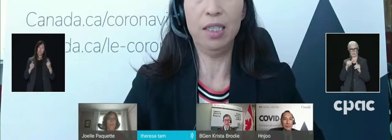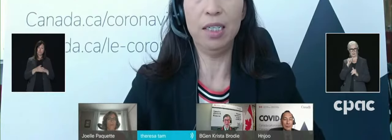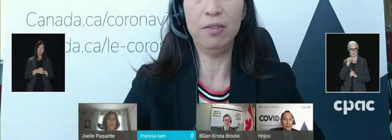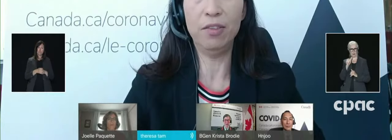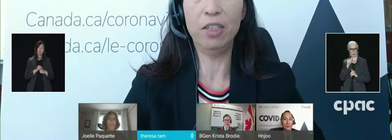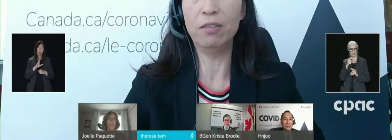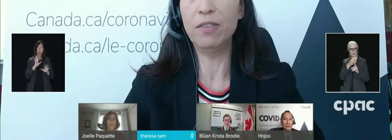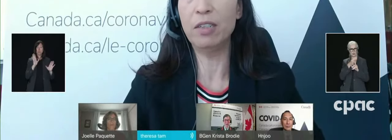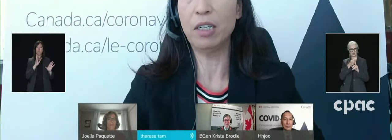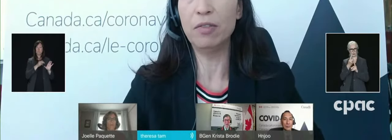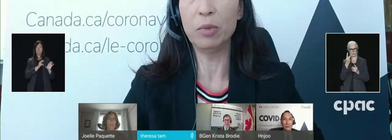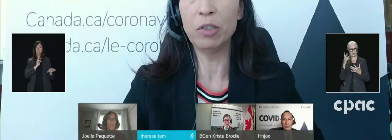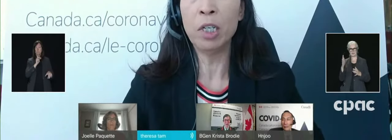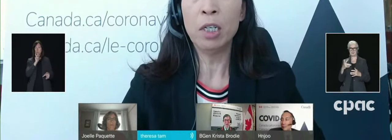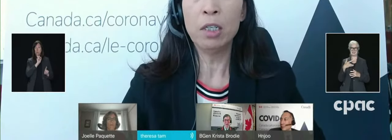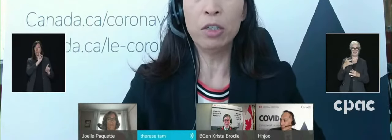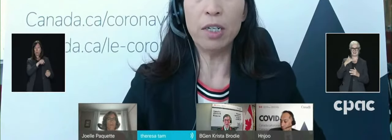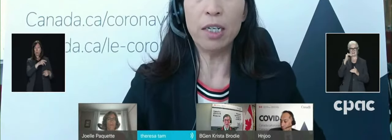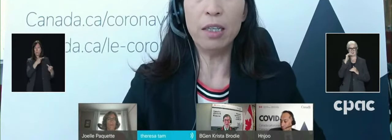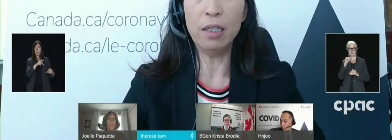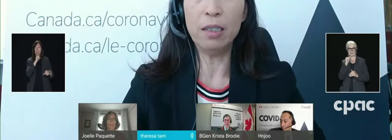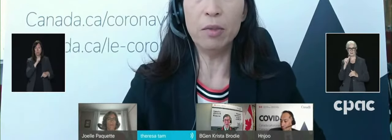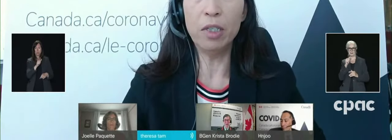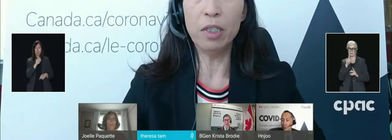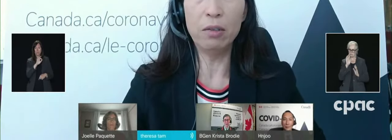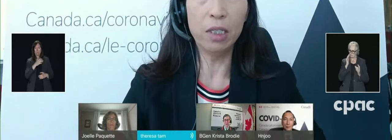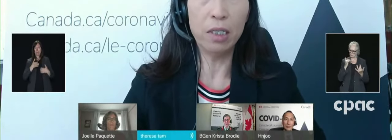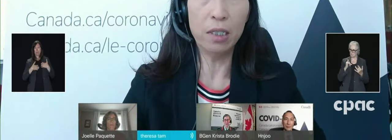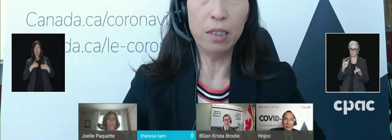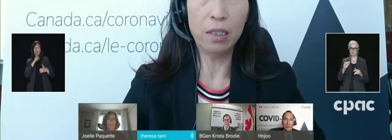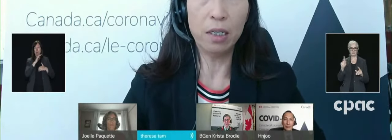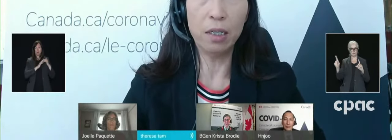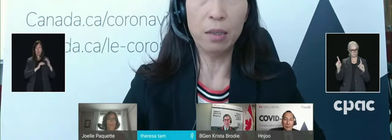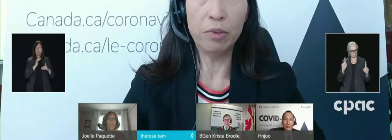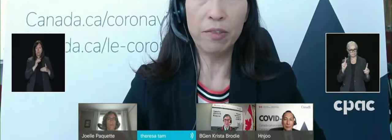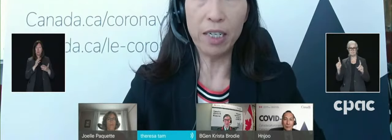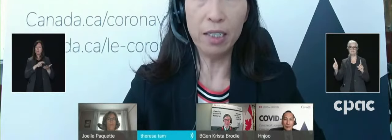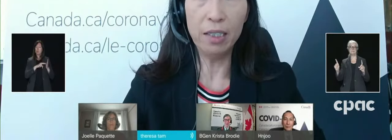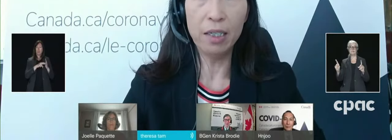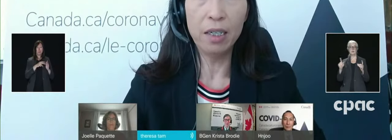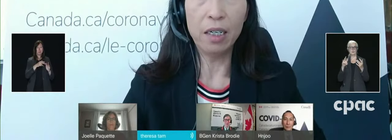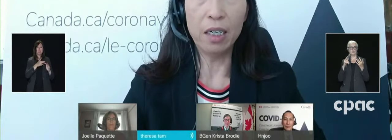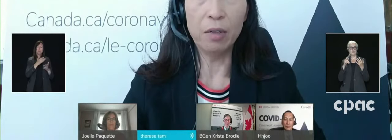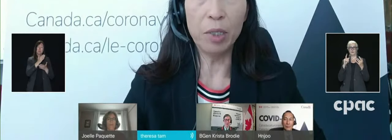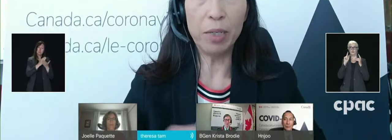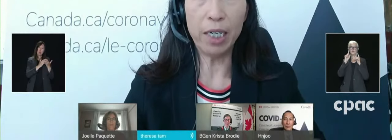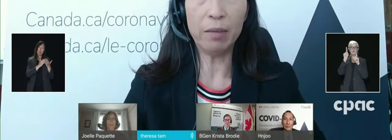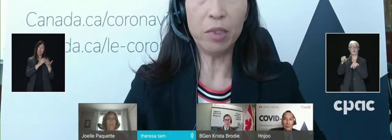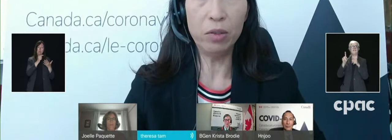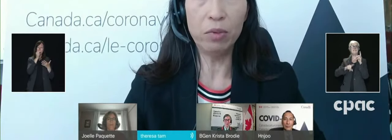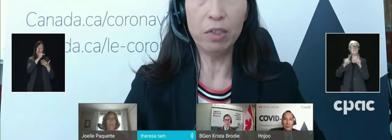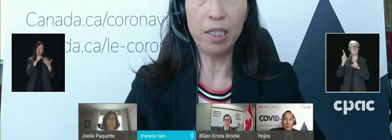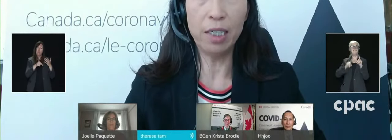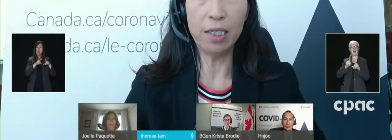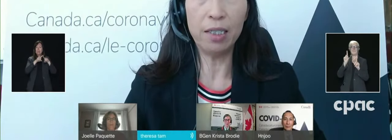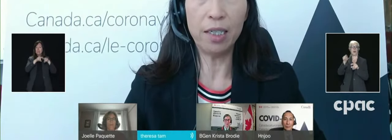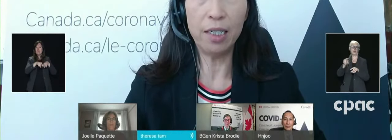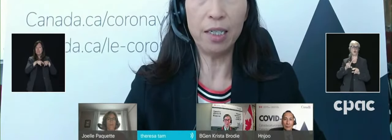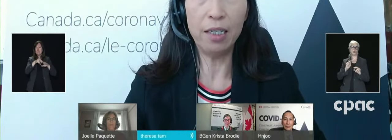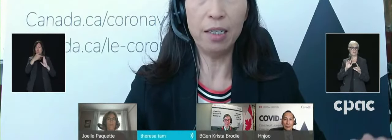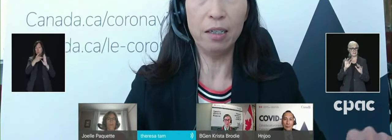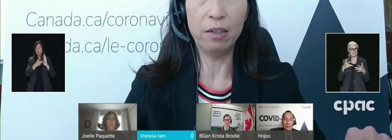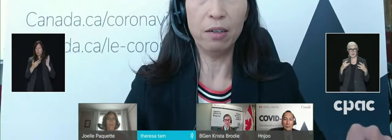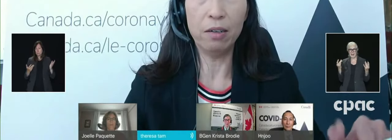not attending if you don't feel comfortable. So I think some of the nuances are provided, but perhaps you were looking